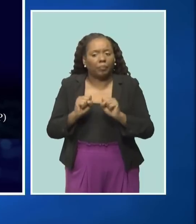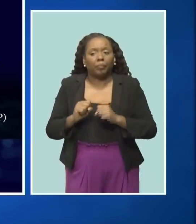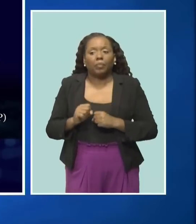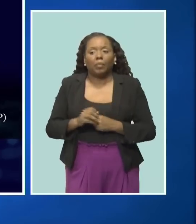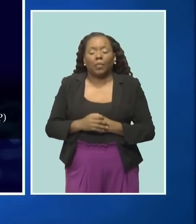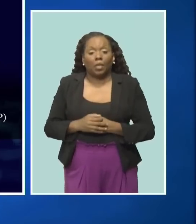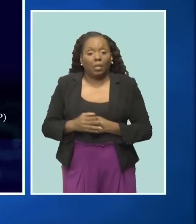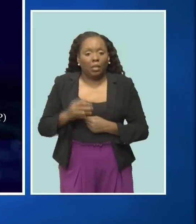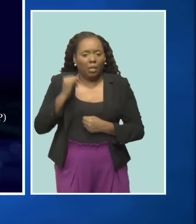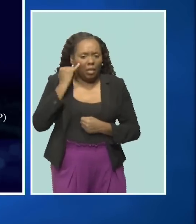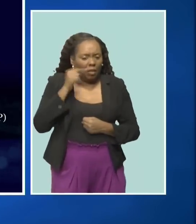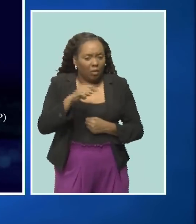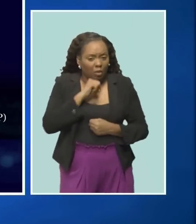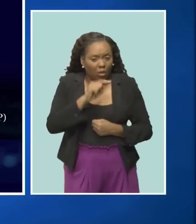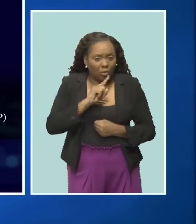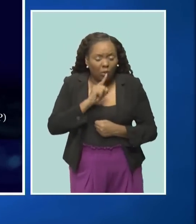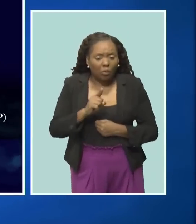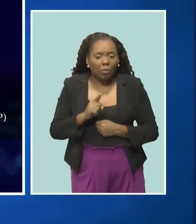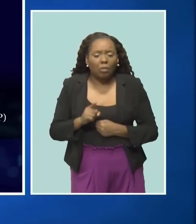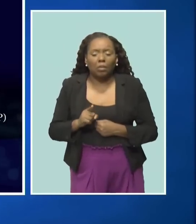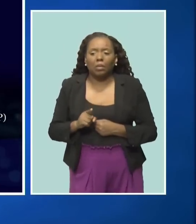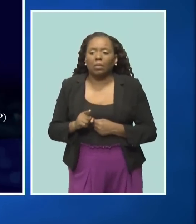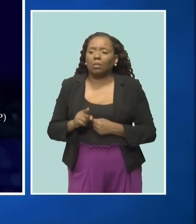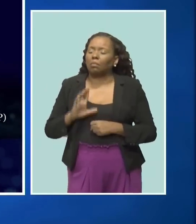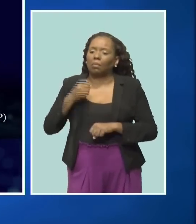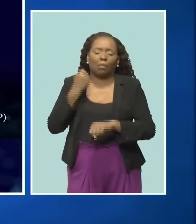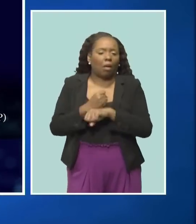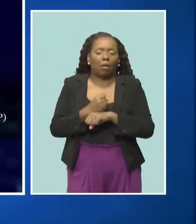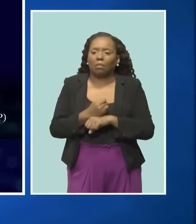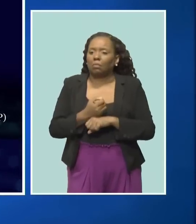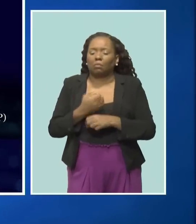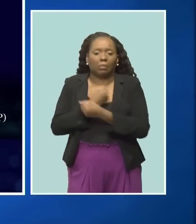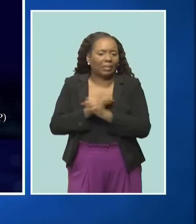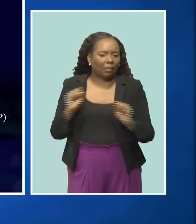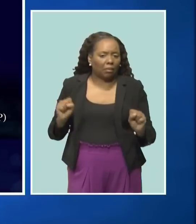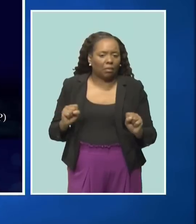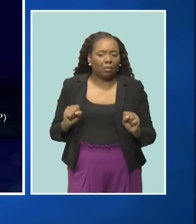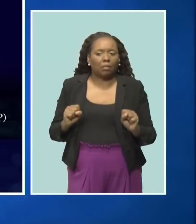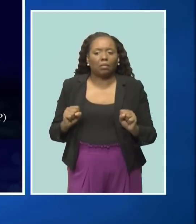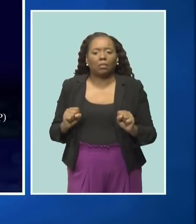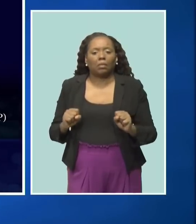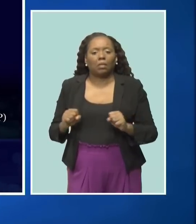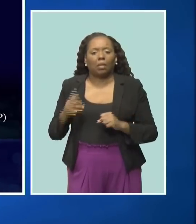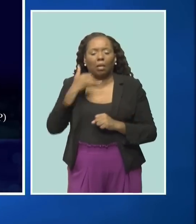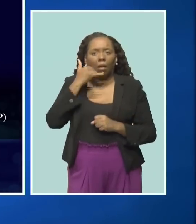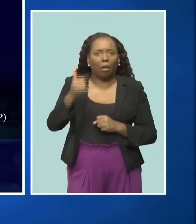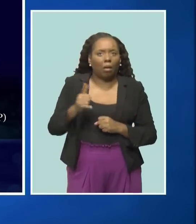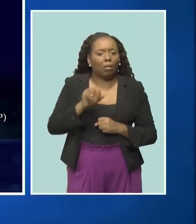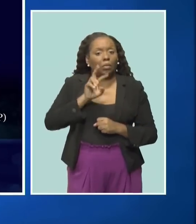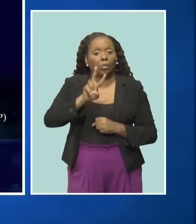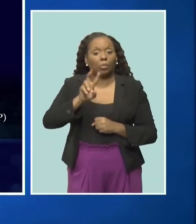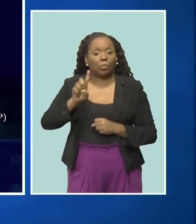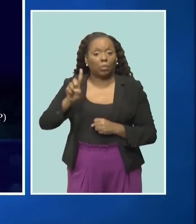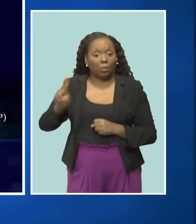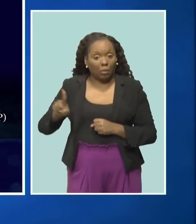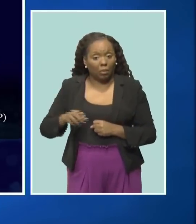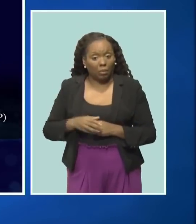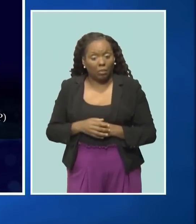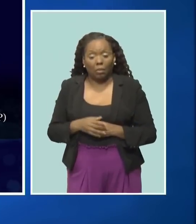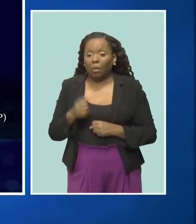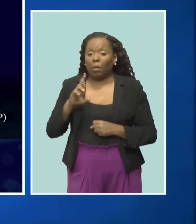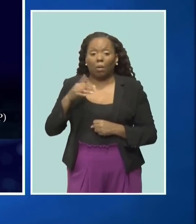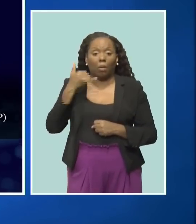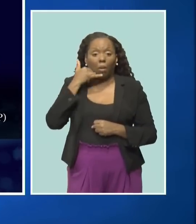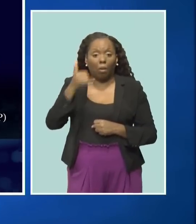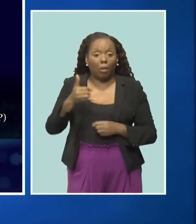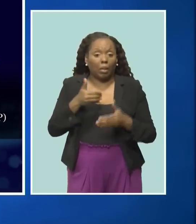in doubt, just keep your place locked and call 211 and or a neighbor